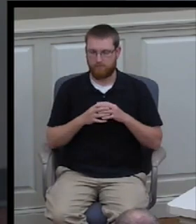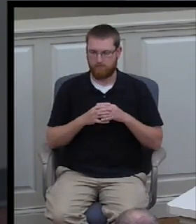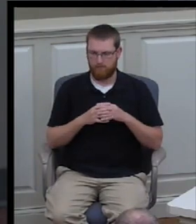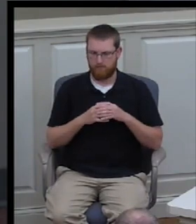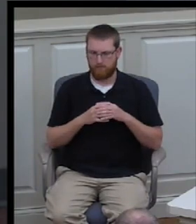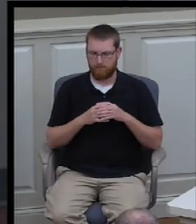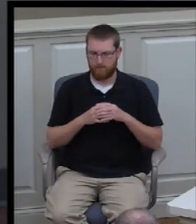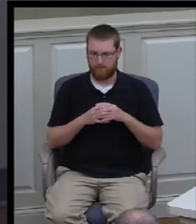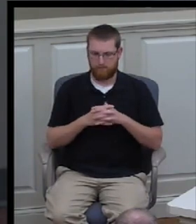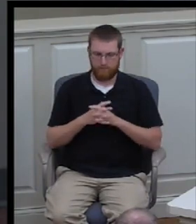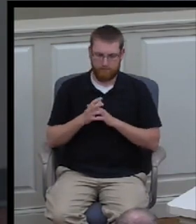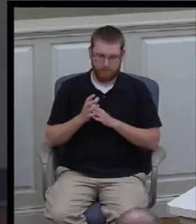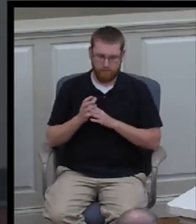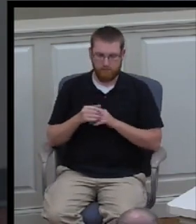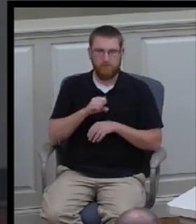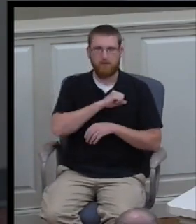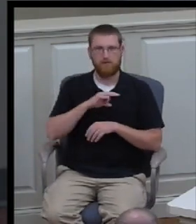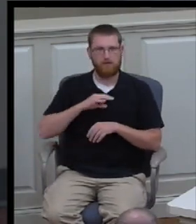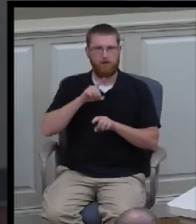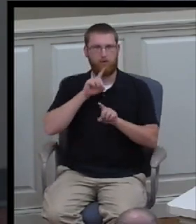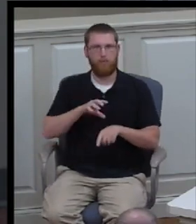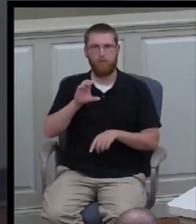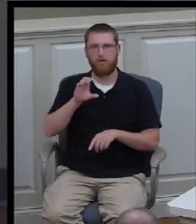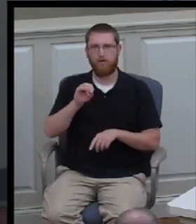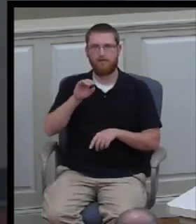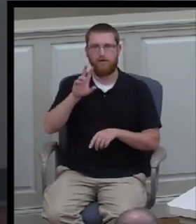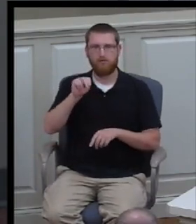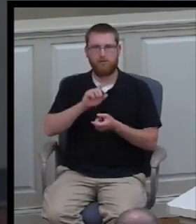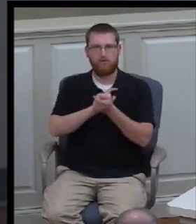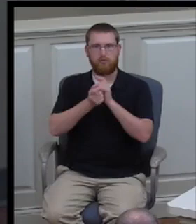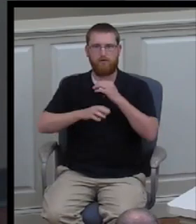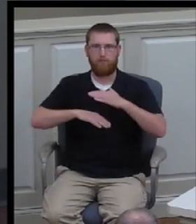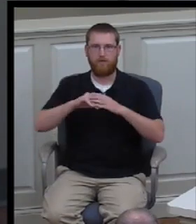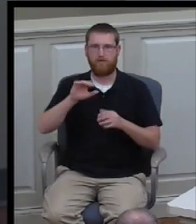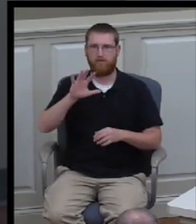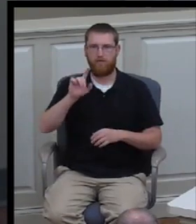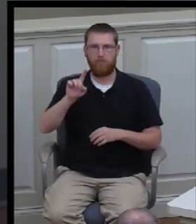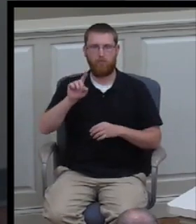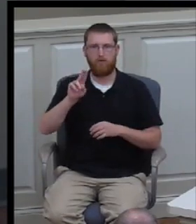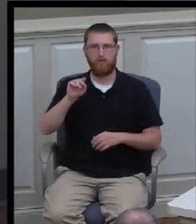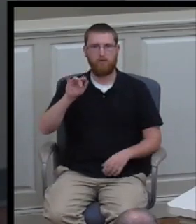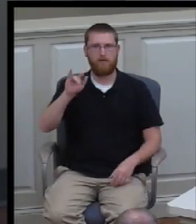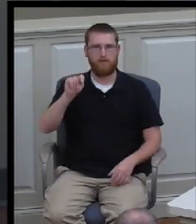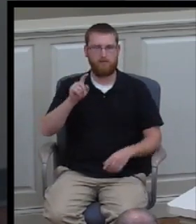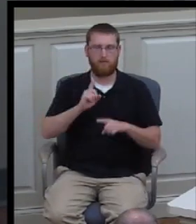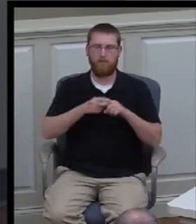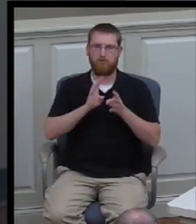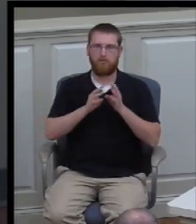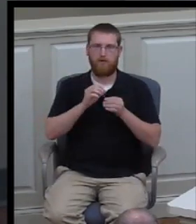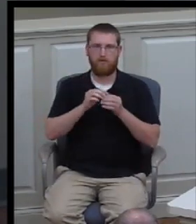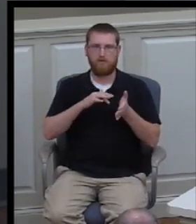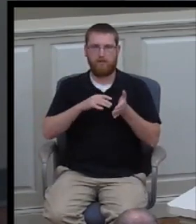In the staff report, again, the conditions were on page 2 with those changes to 51 on the cap. And again, traffic study was